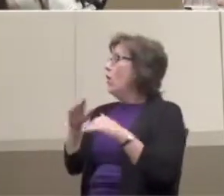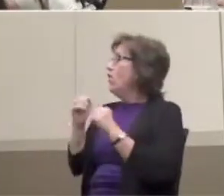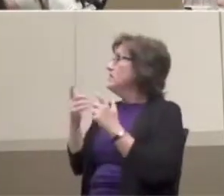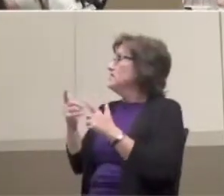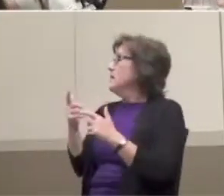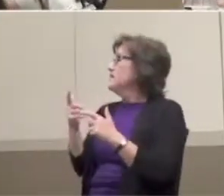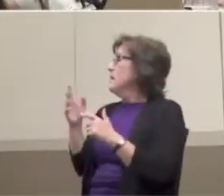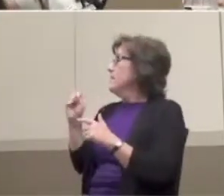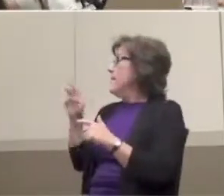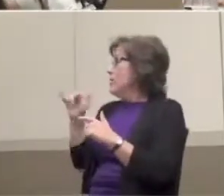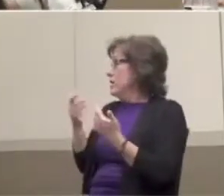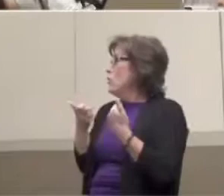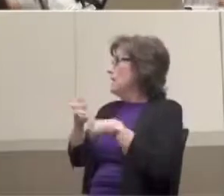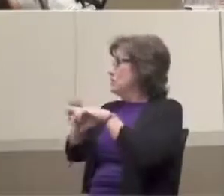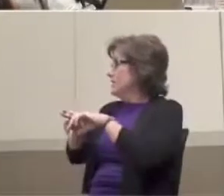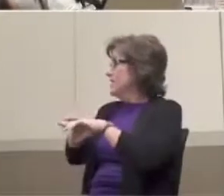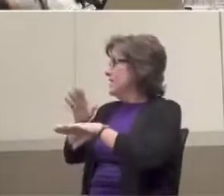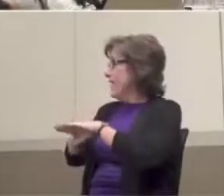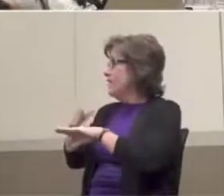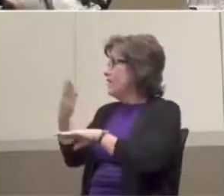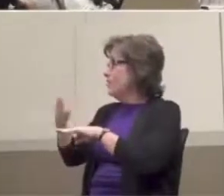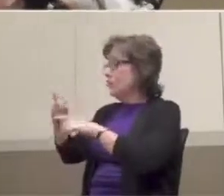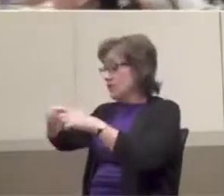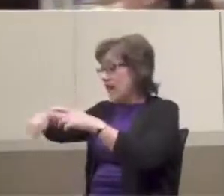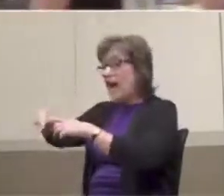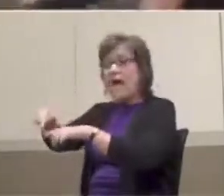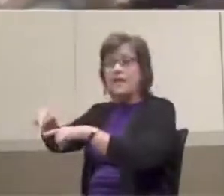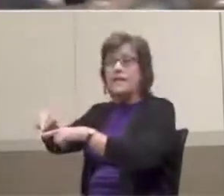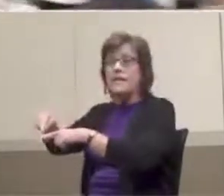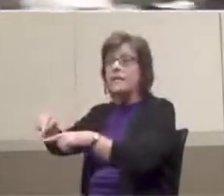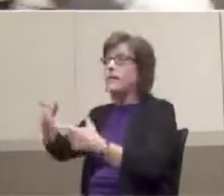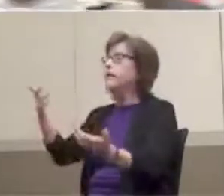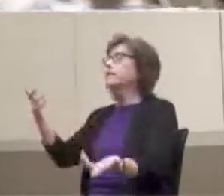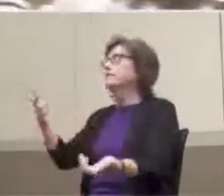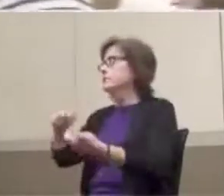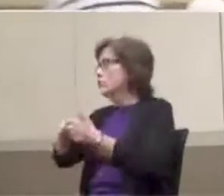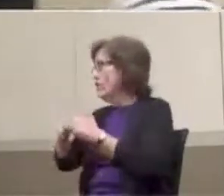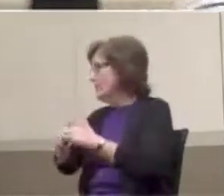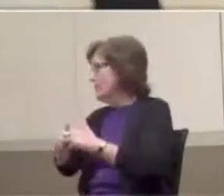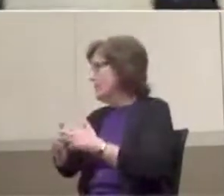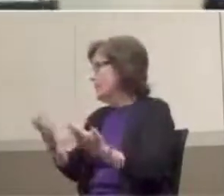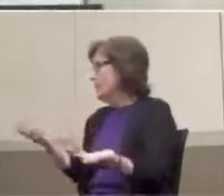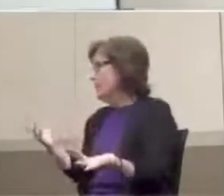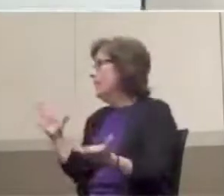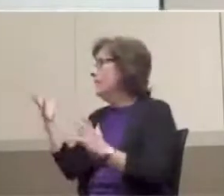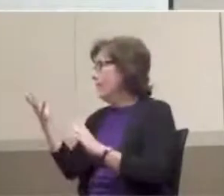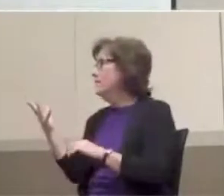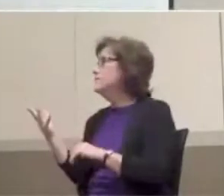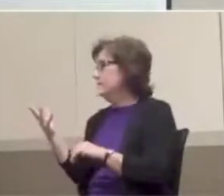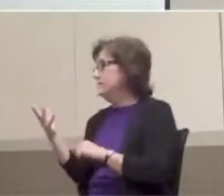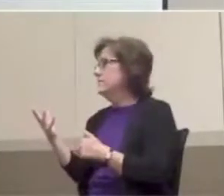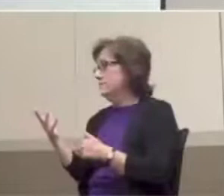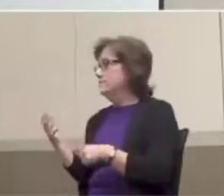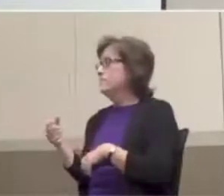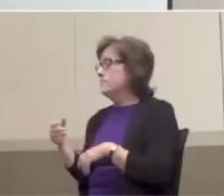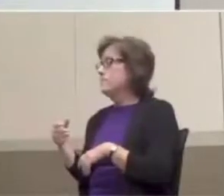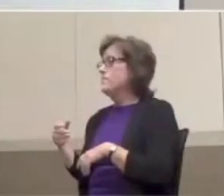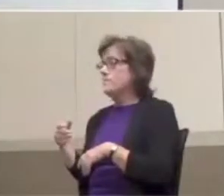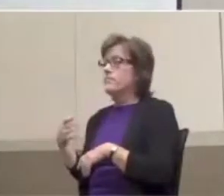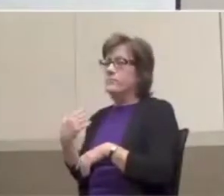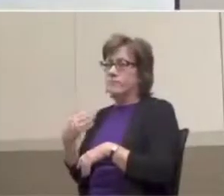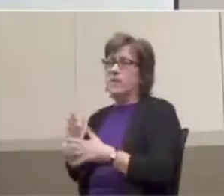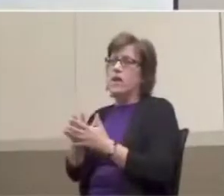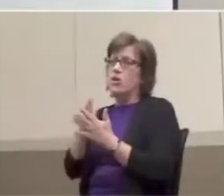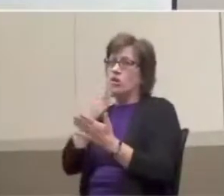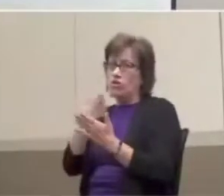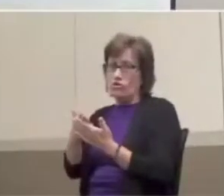we could have issues. Those are all excellent points. And So a lot of these developmental approaches are